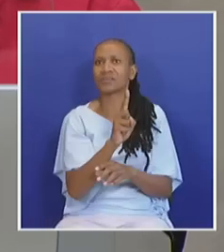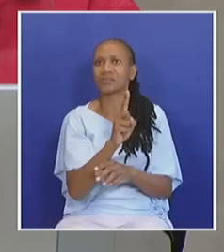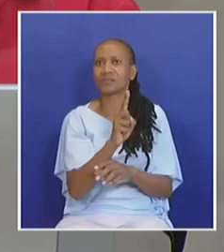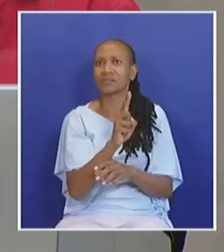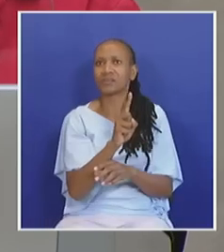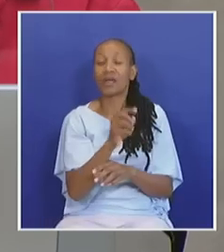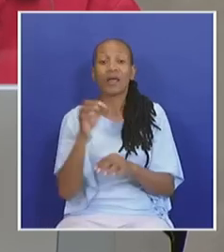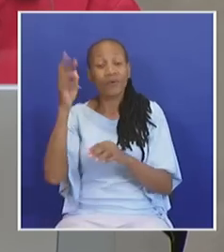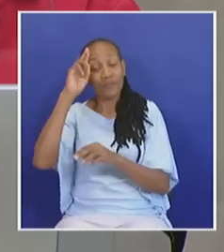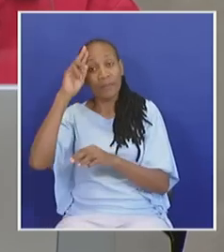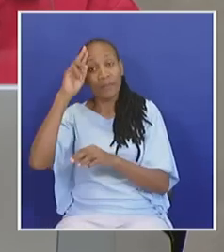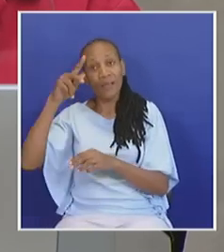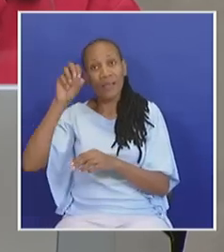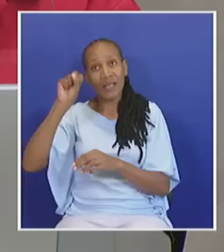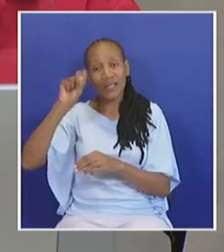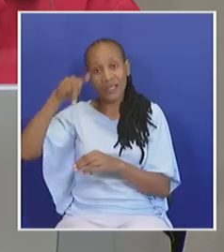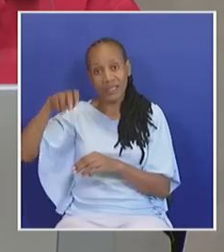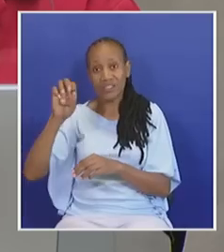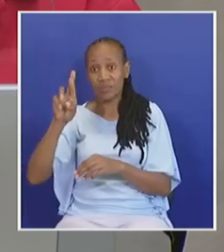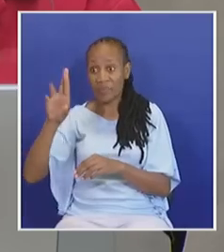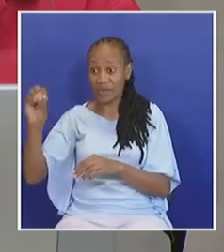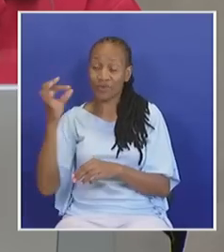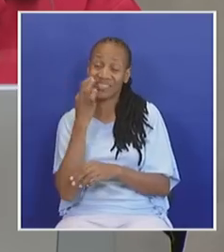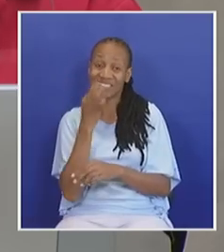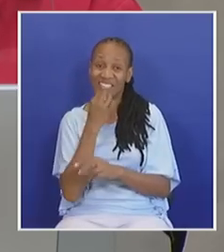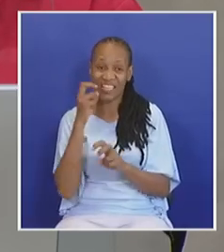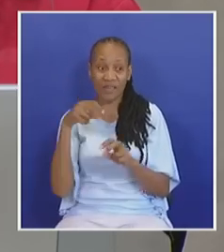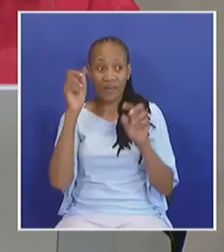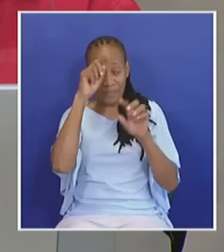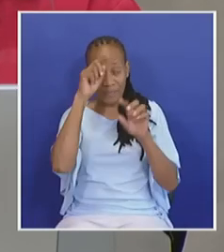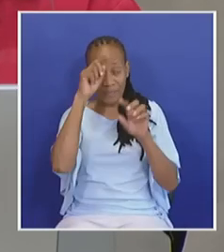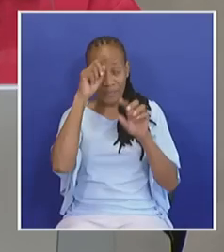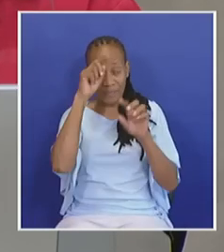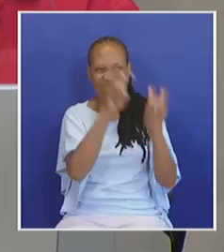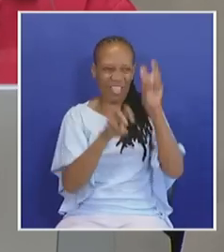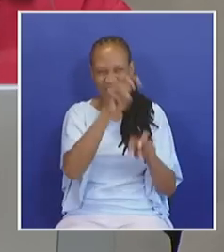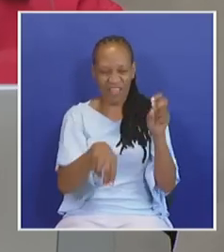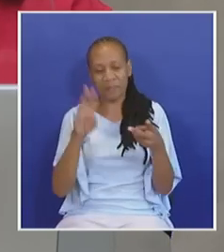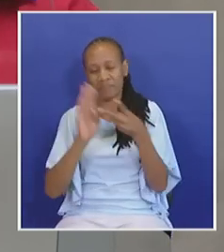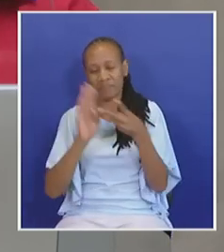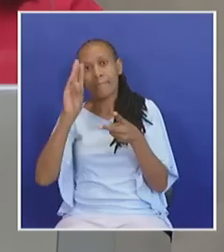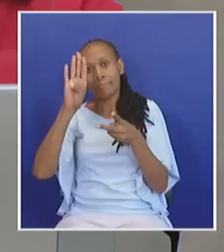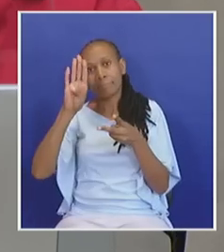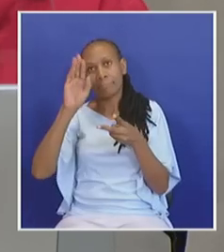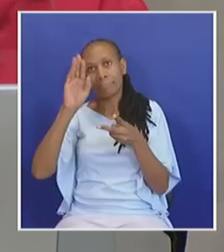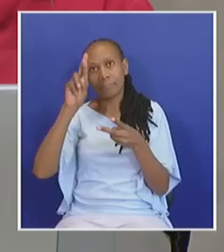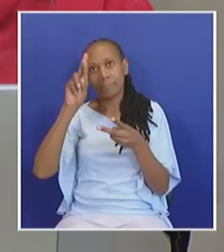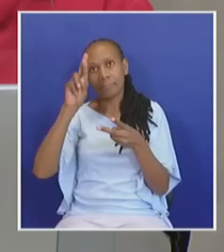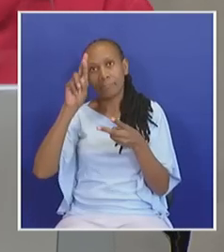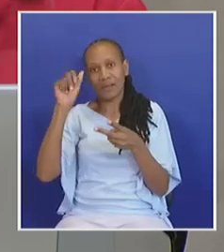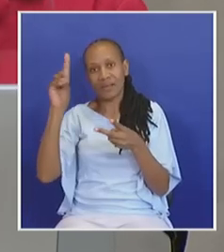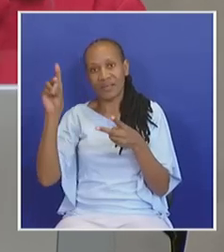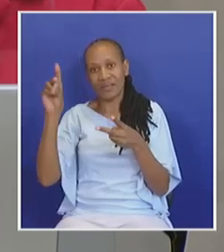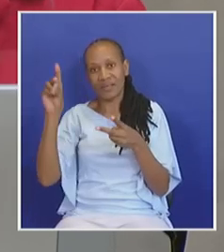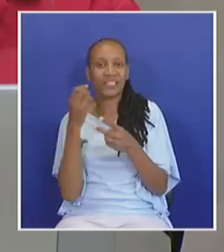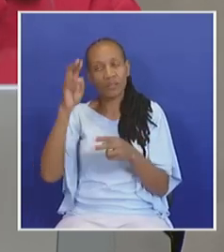said when she said we are monkeys. It's not what Cola Bernard of the DA said about missing Paul Kruger. It's not